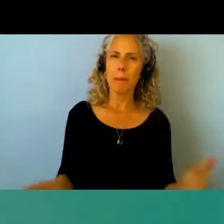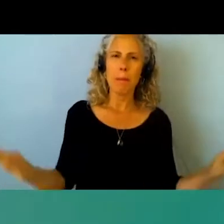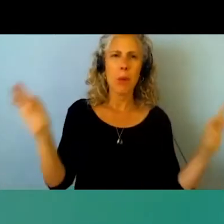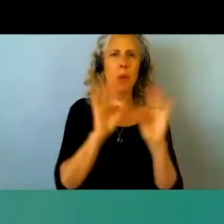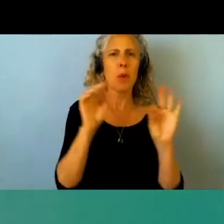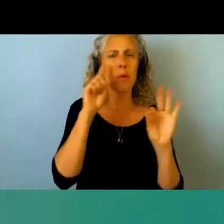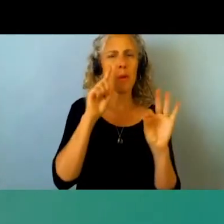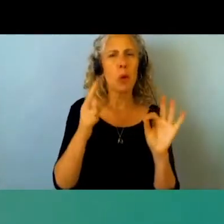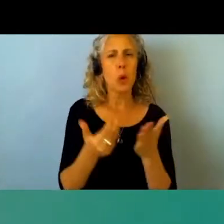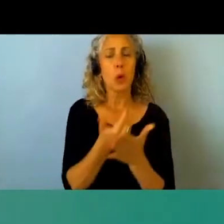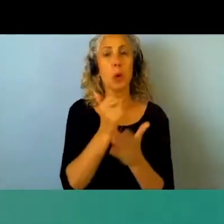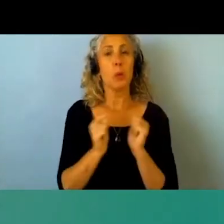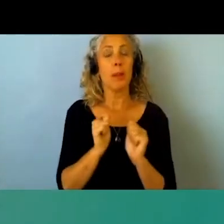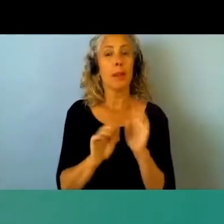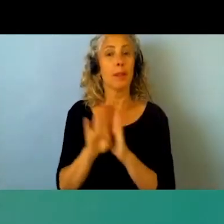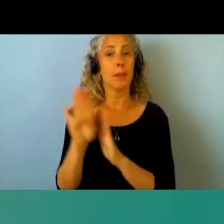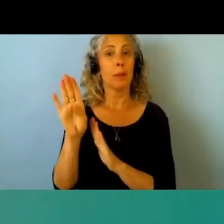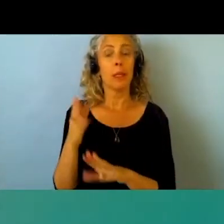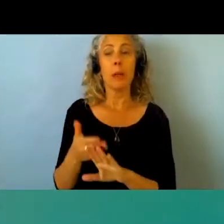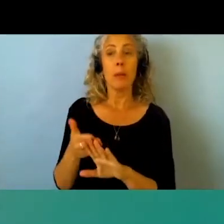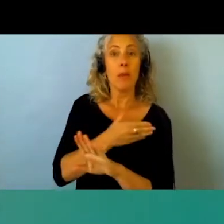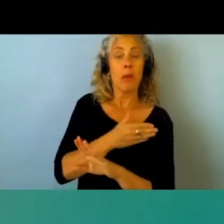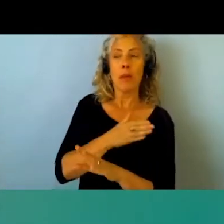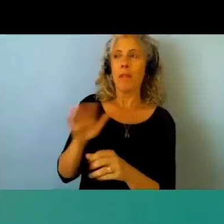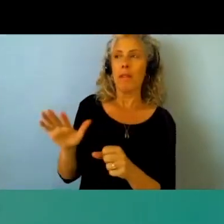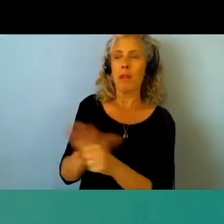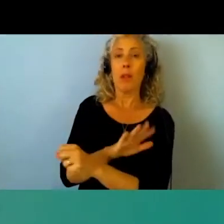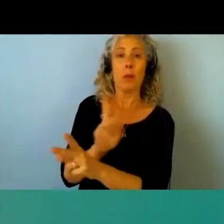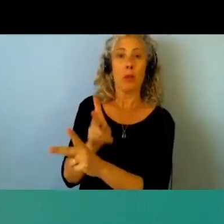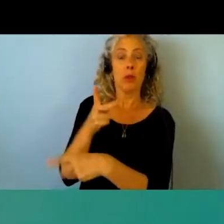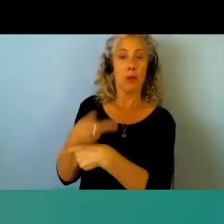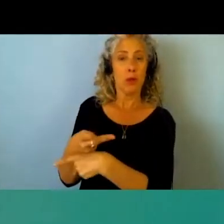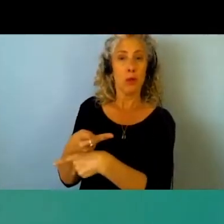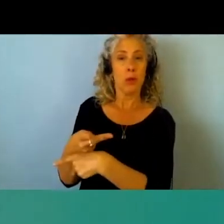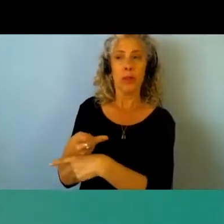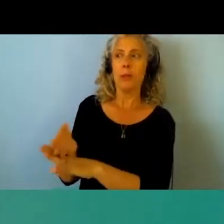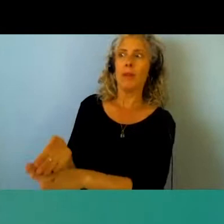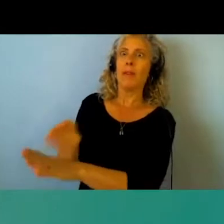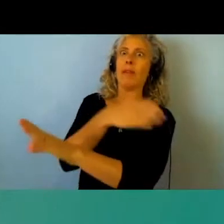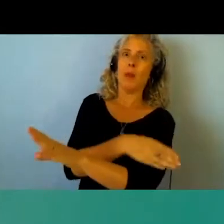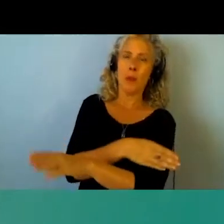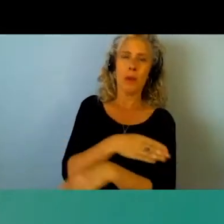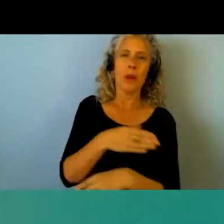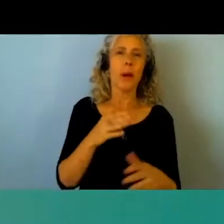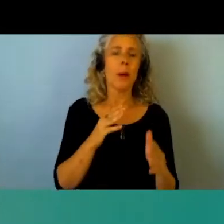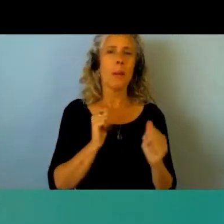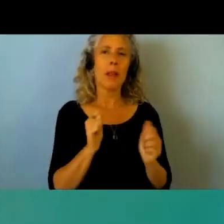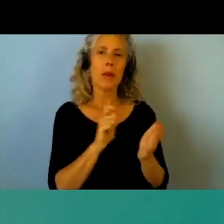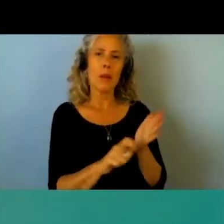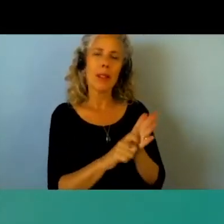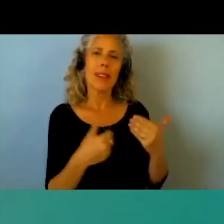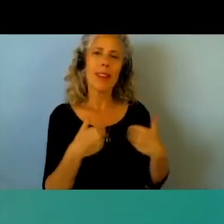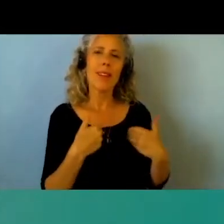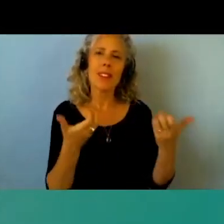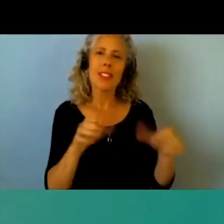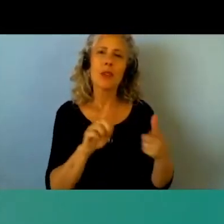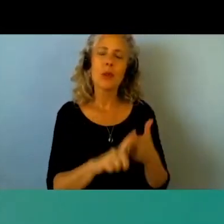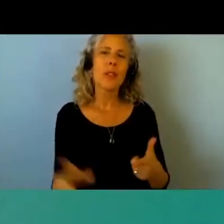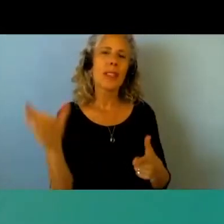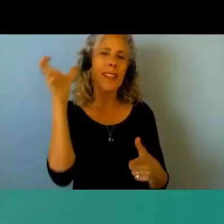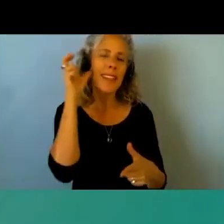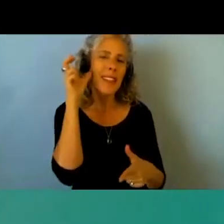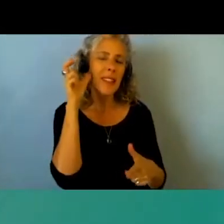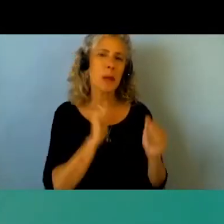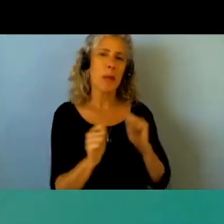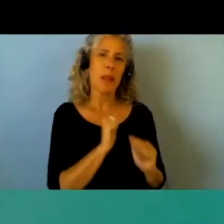development. Before a new work is fully produced or published, playwrights have the opportunity to hear their play read by actors, guided by